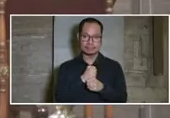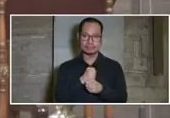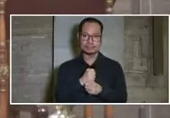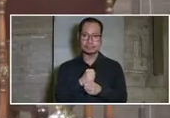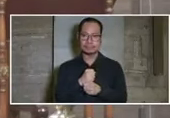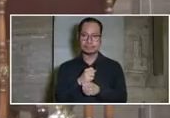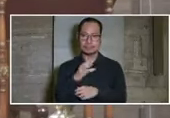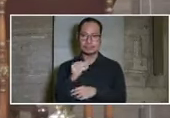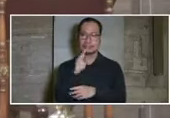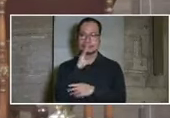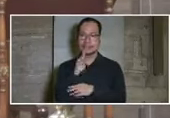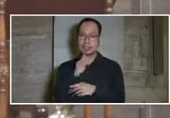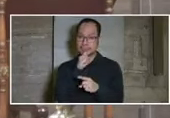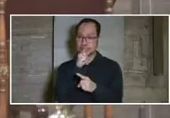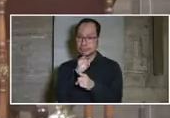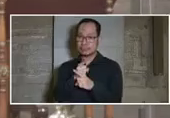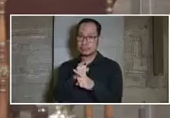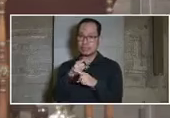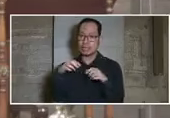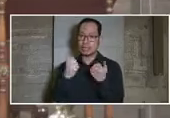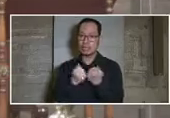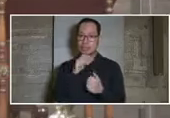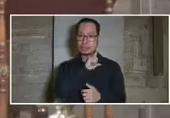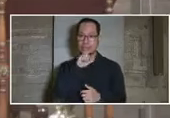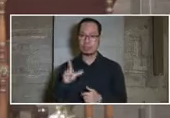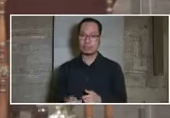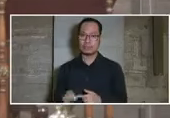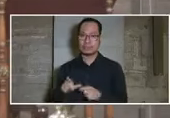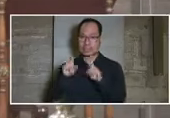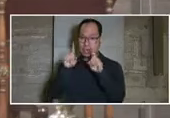And be assured as how the Lord answered this